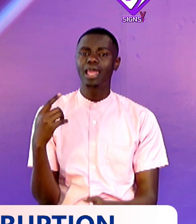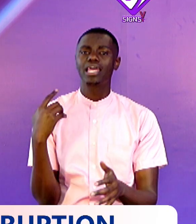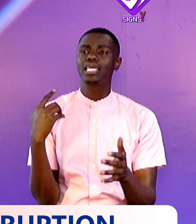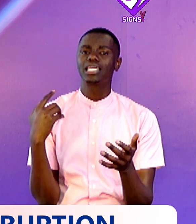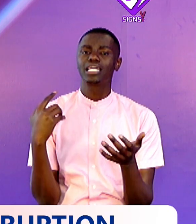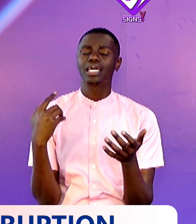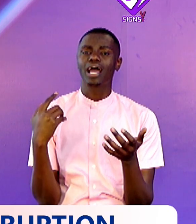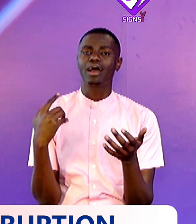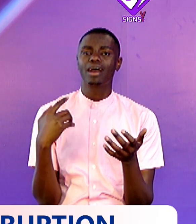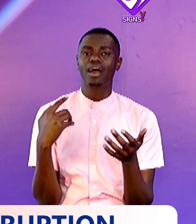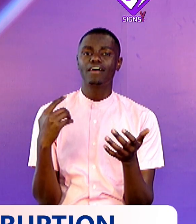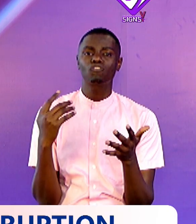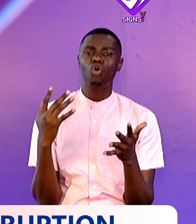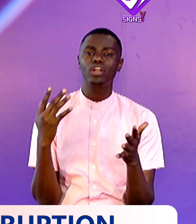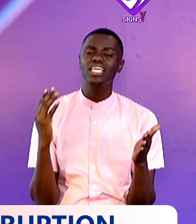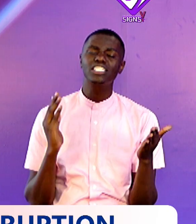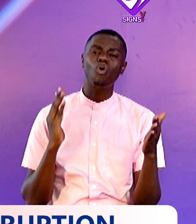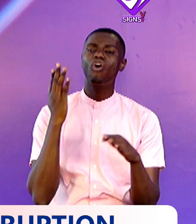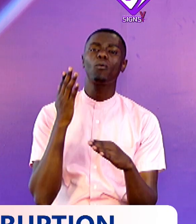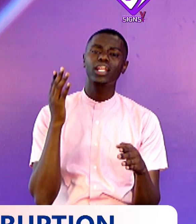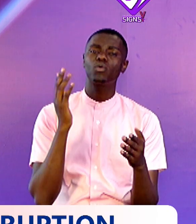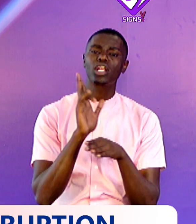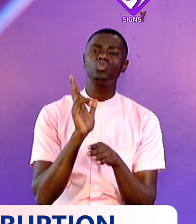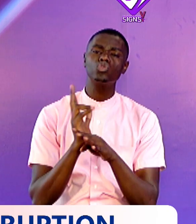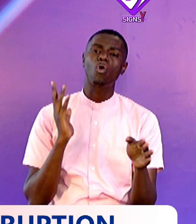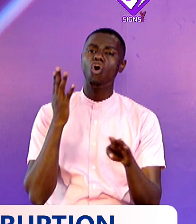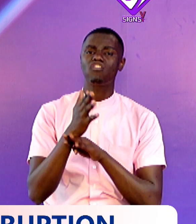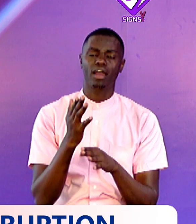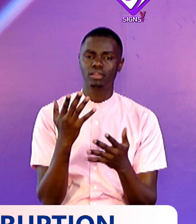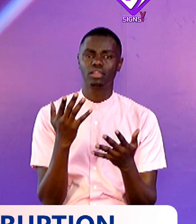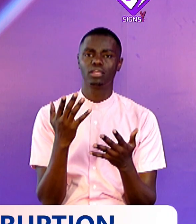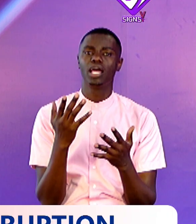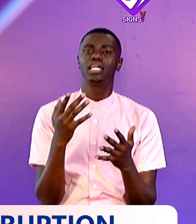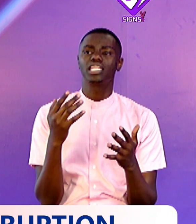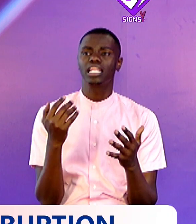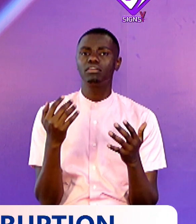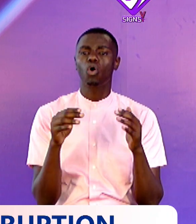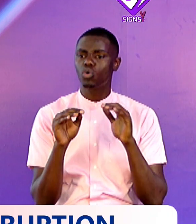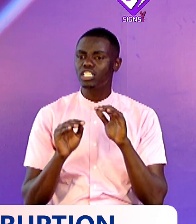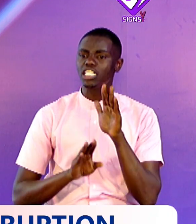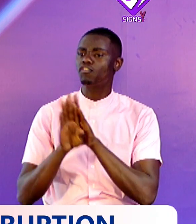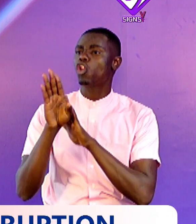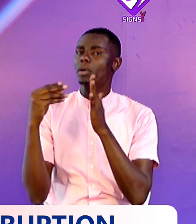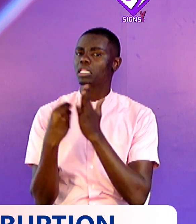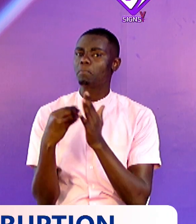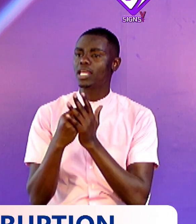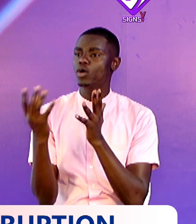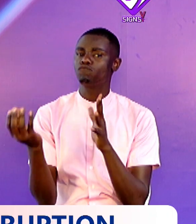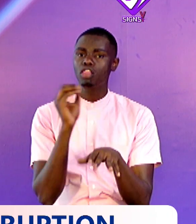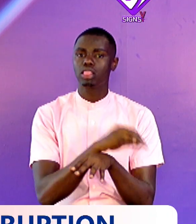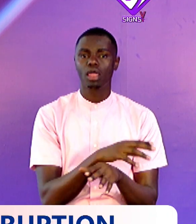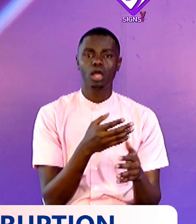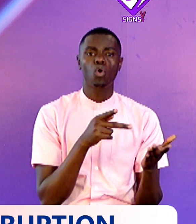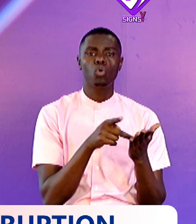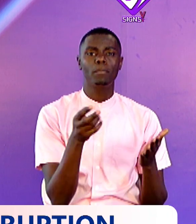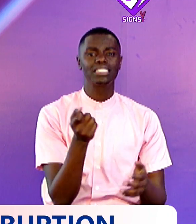they need to use for recurrent expenditure. They have gone into the development money. You know, there is a according to